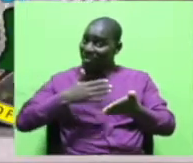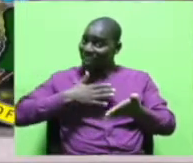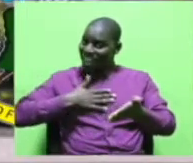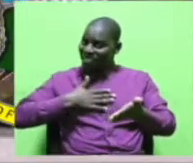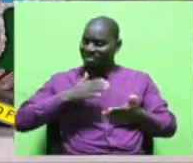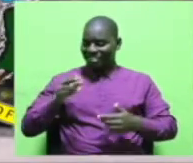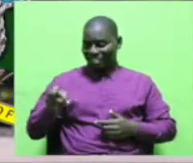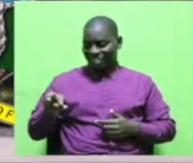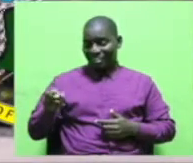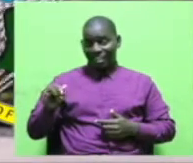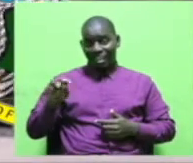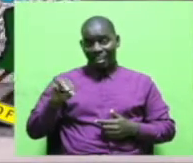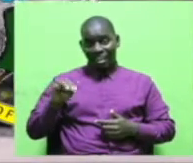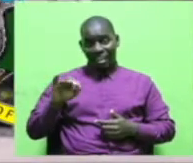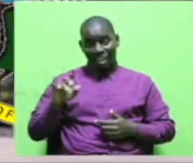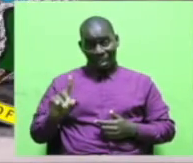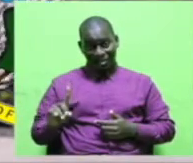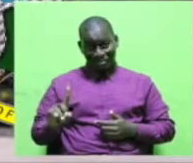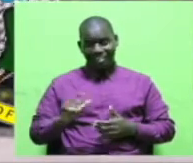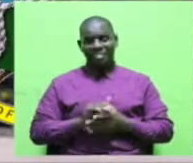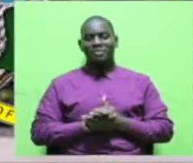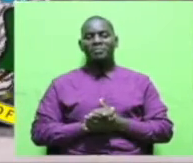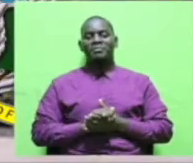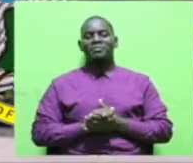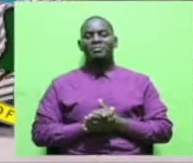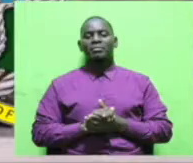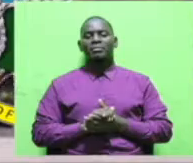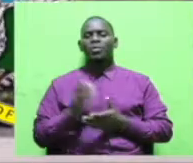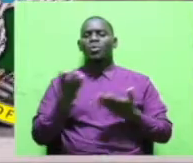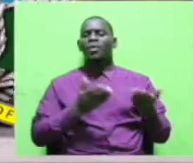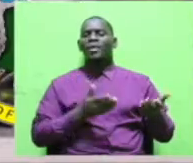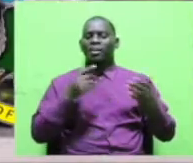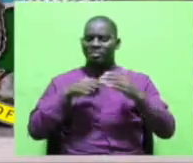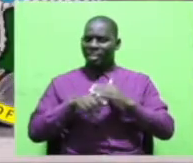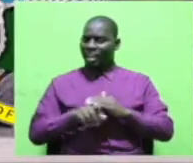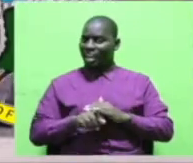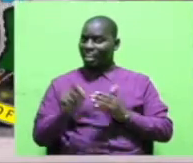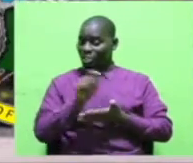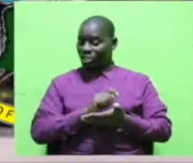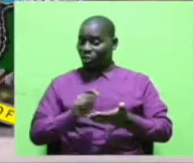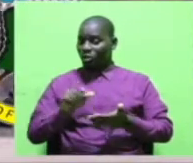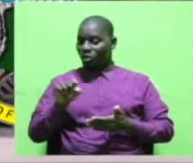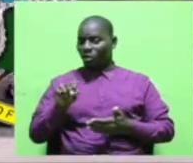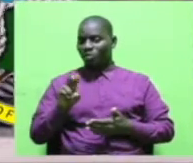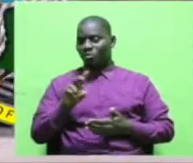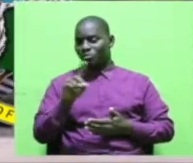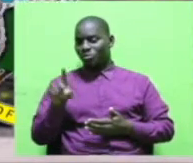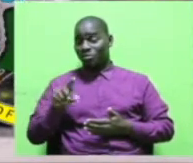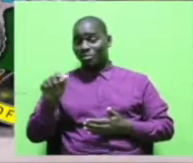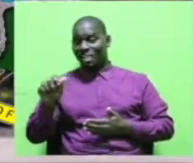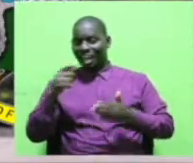is Kasim Hashimame and I work at the State University of Zanzibar at the School of Continuing and Professional